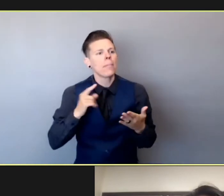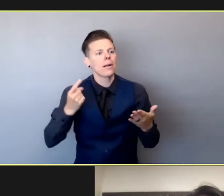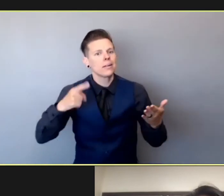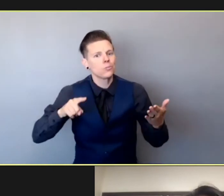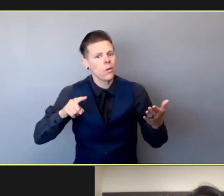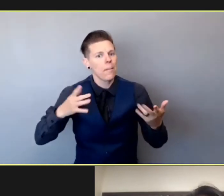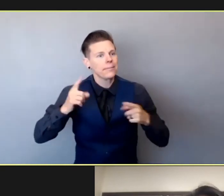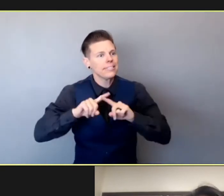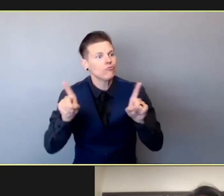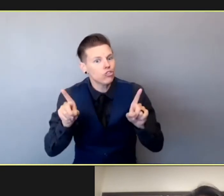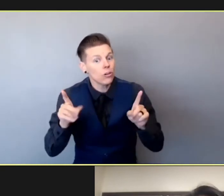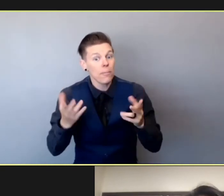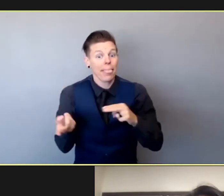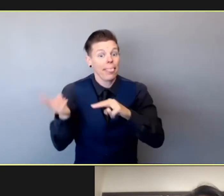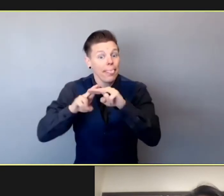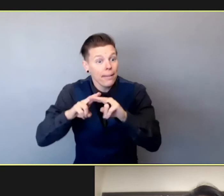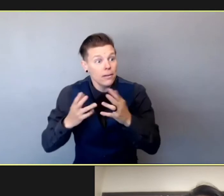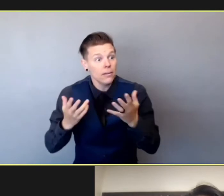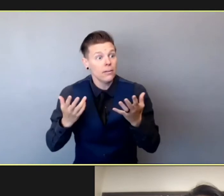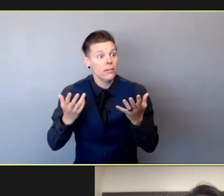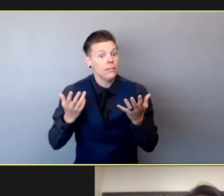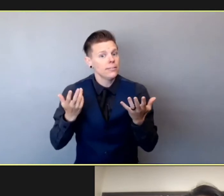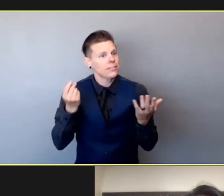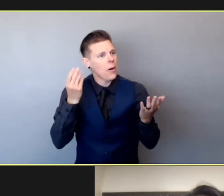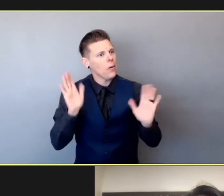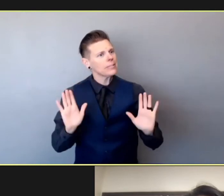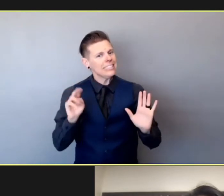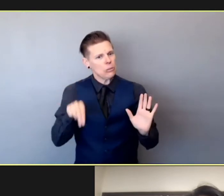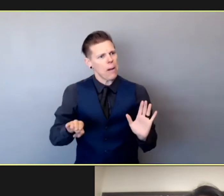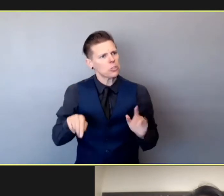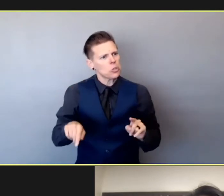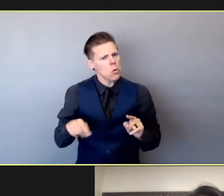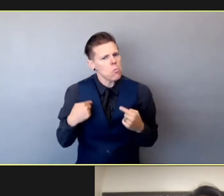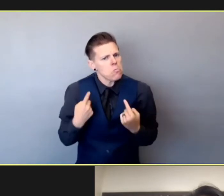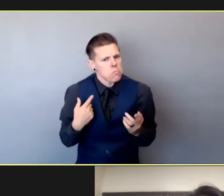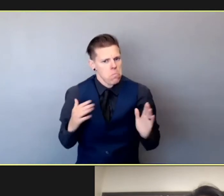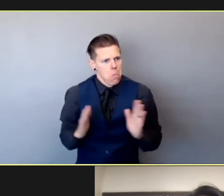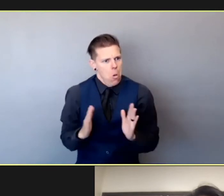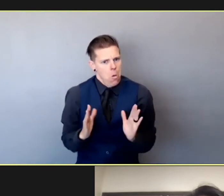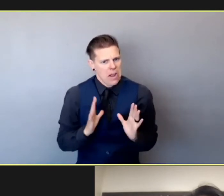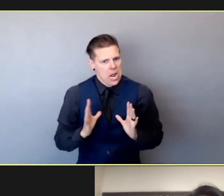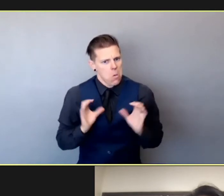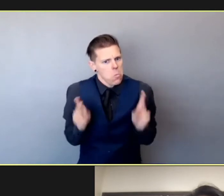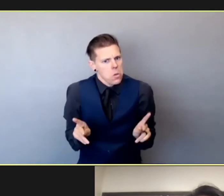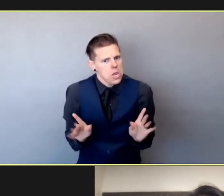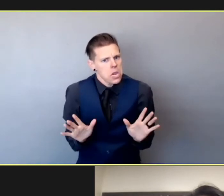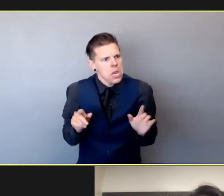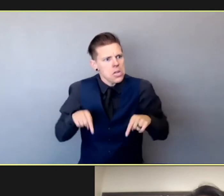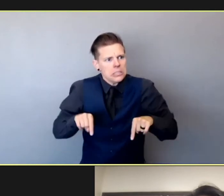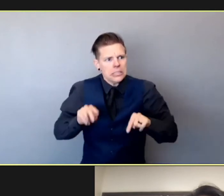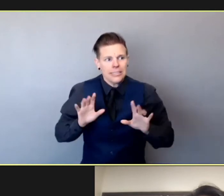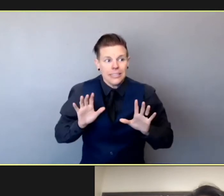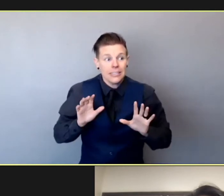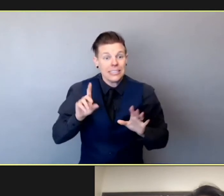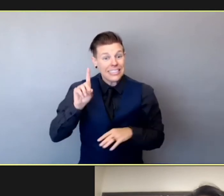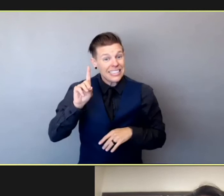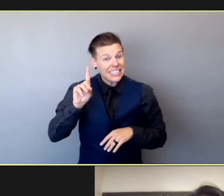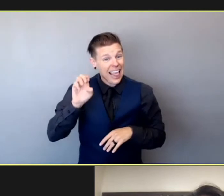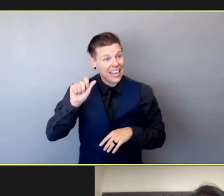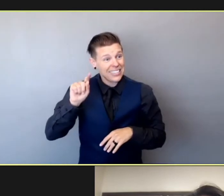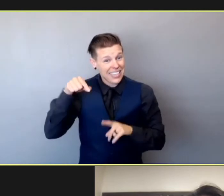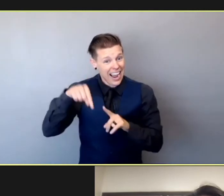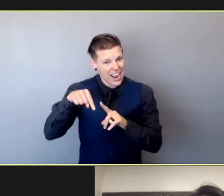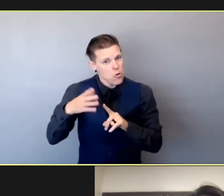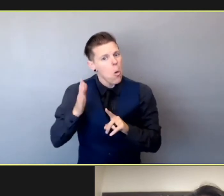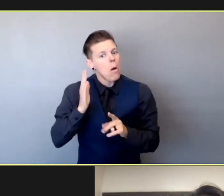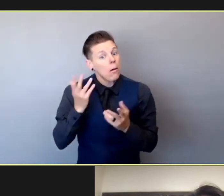And so, New Mexico is small enough and Delta transmission is high enough that I think